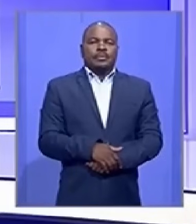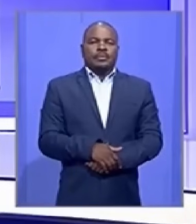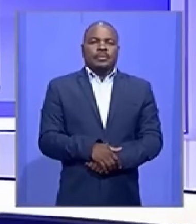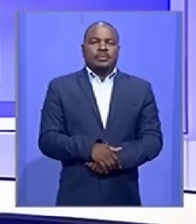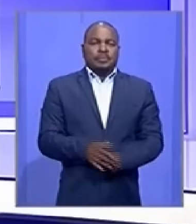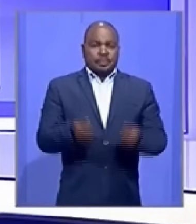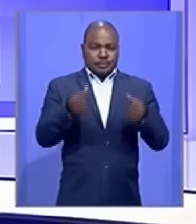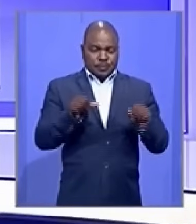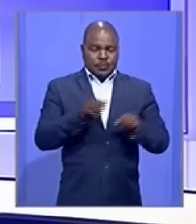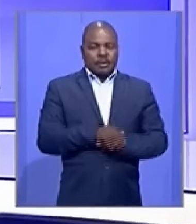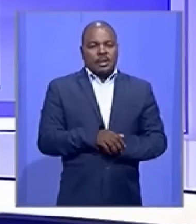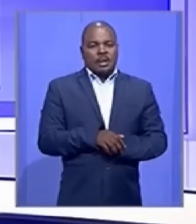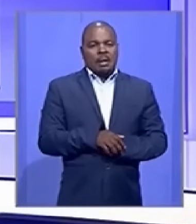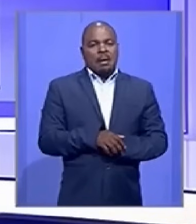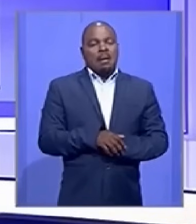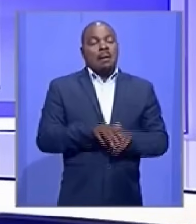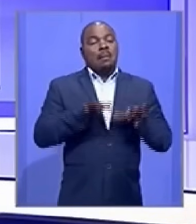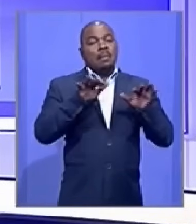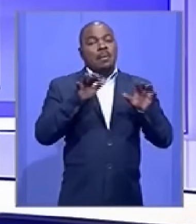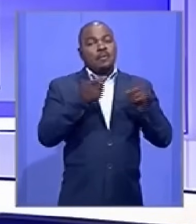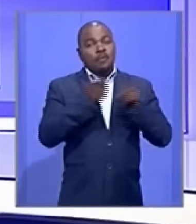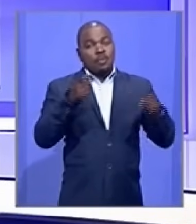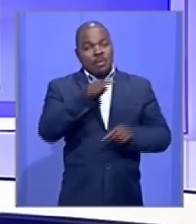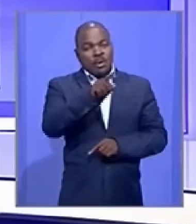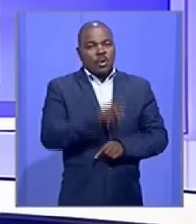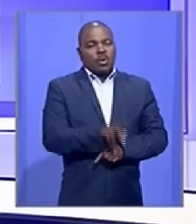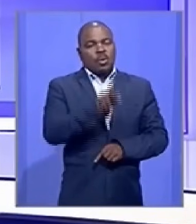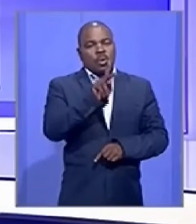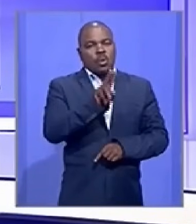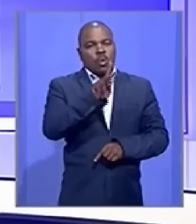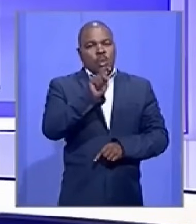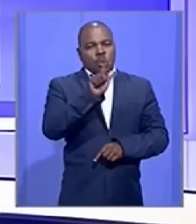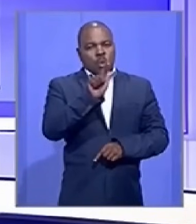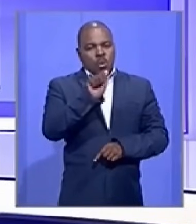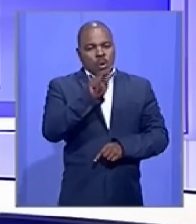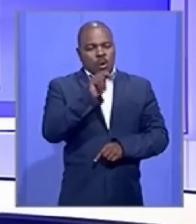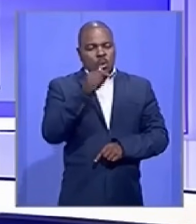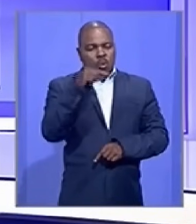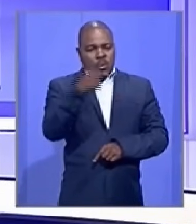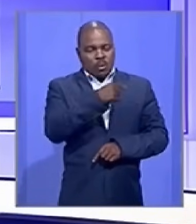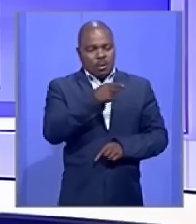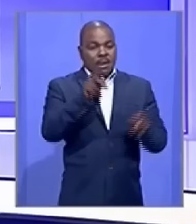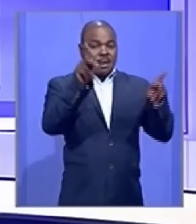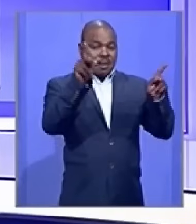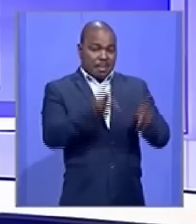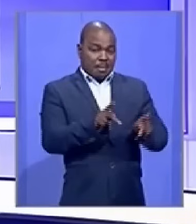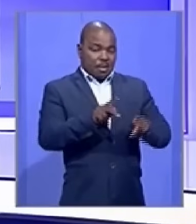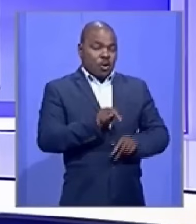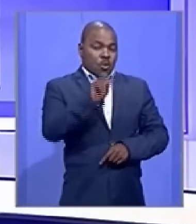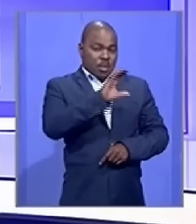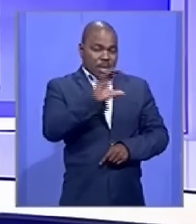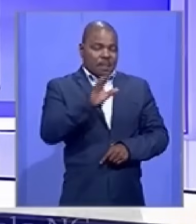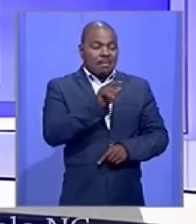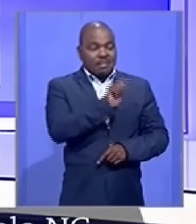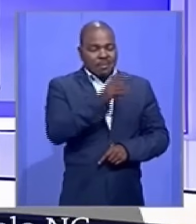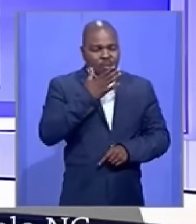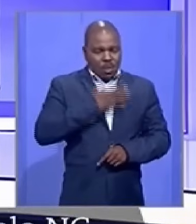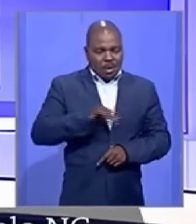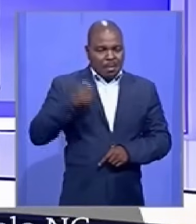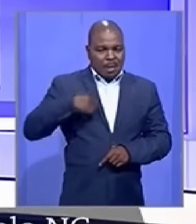Ha ditaba di sa le mothating ona ba a iba halefileng ba kutlwanong Kimberley provinceng ya Northern Cape ba batla hore masepala o ba ise sebakeng